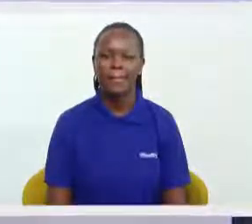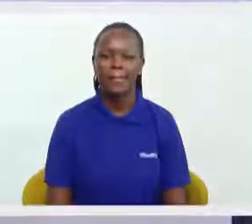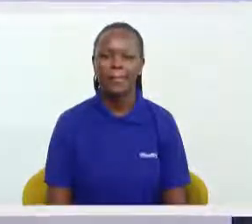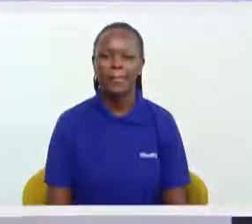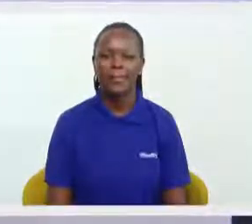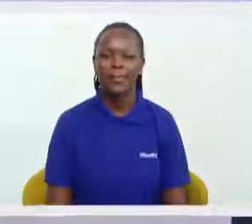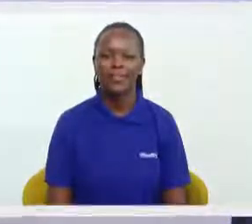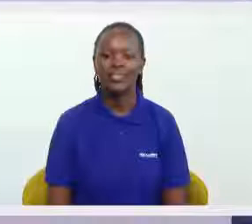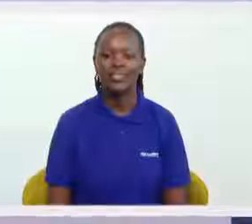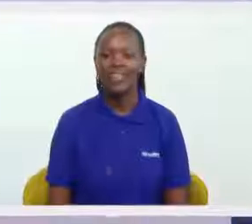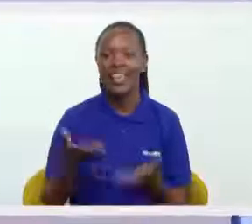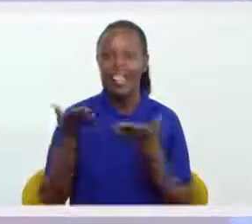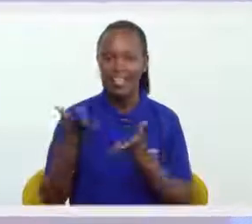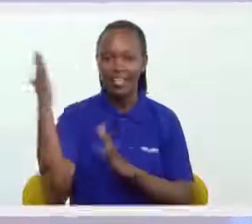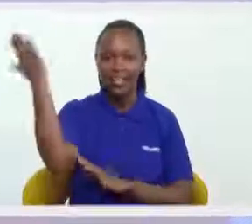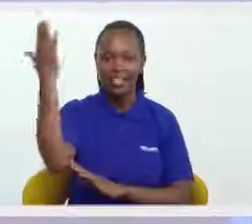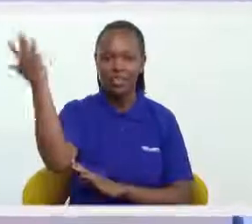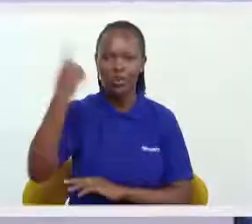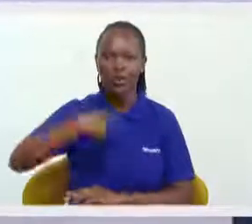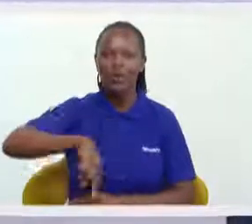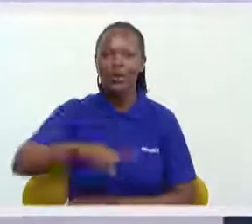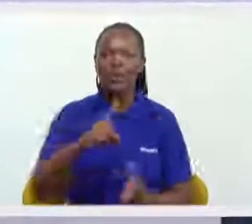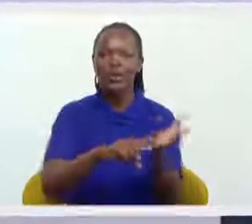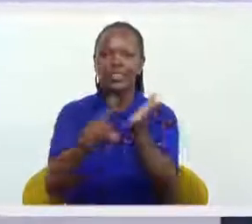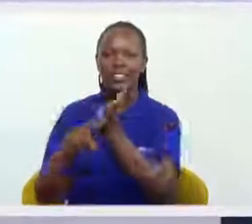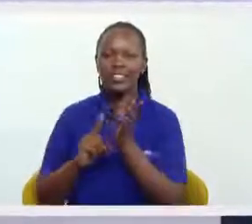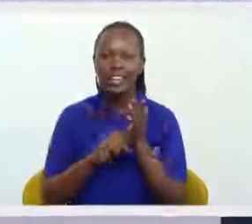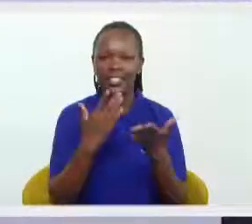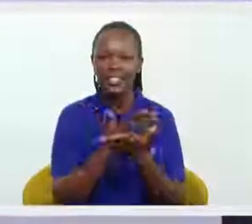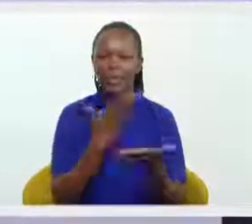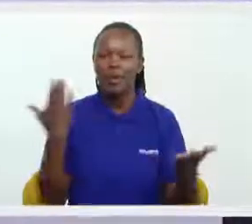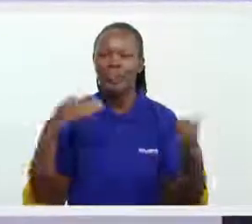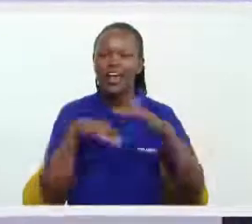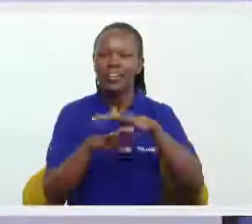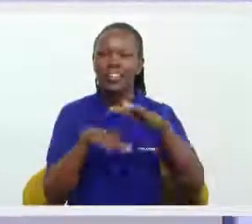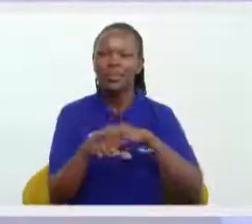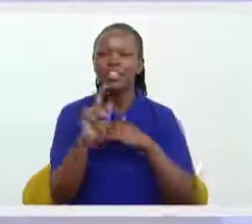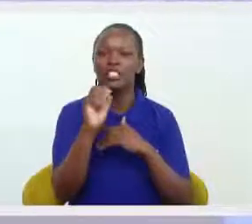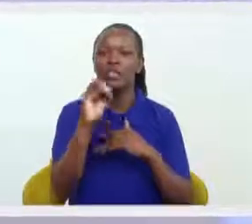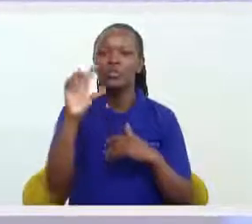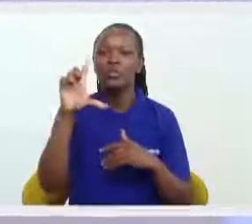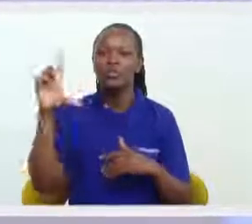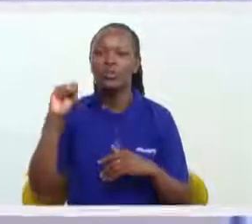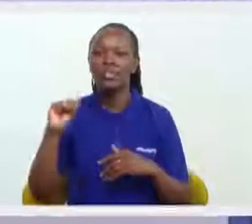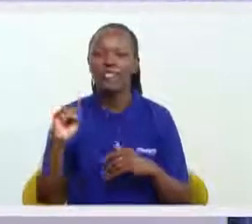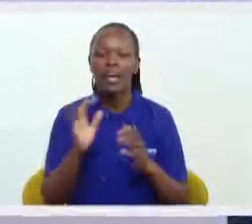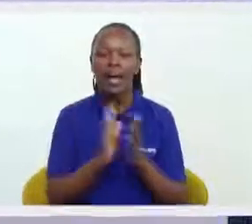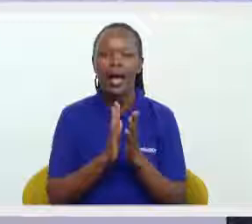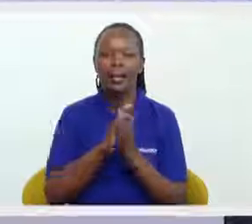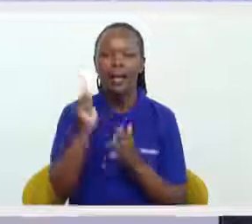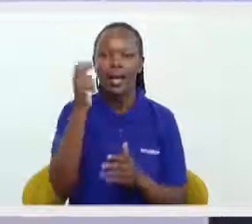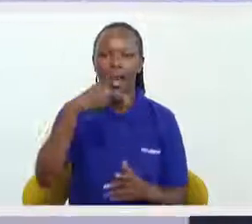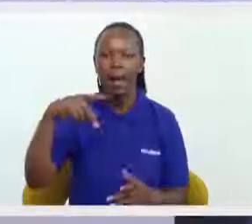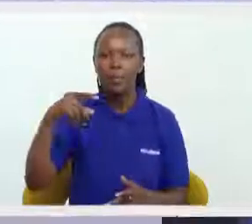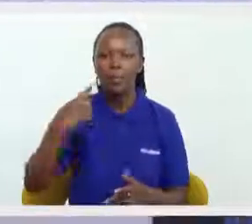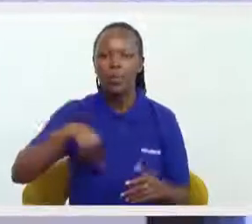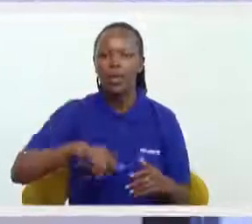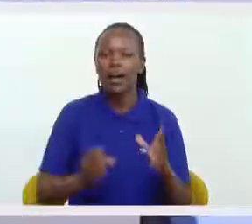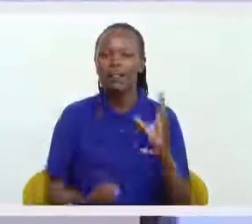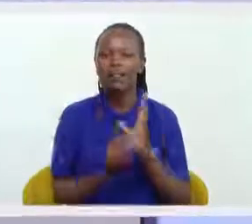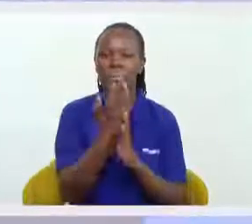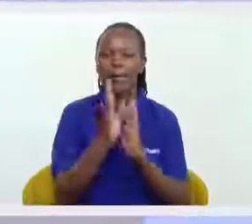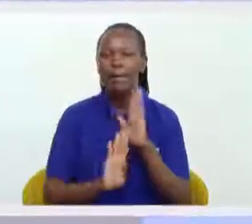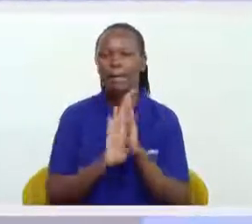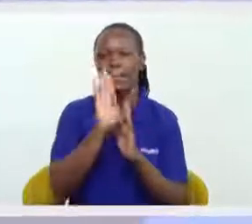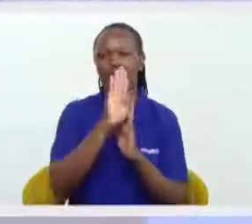In this showcase, we're going to discuss some of the accessibility tools and features we've built at Google. In order, we'll